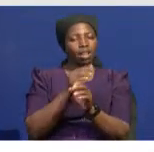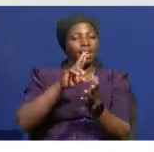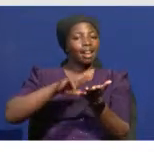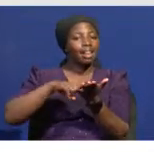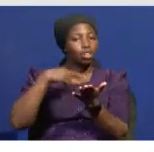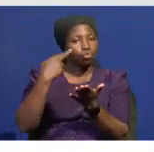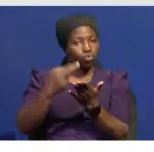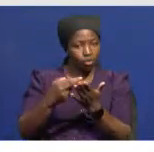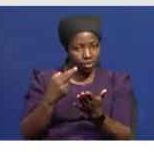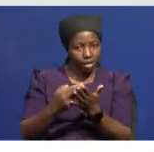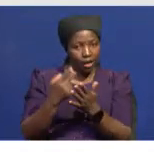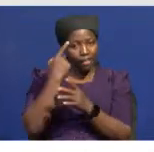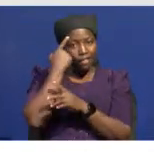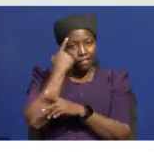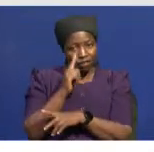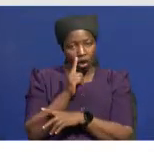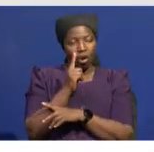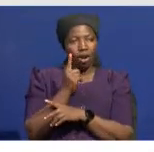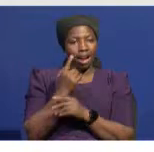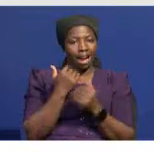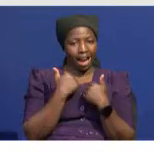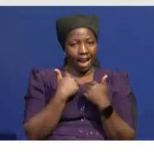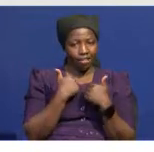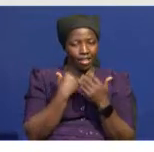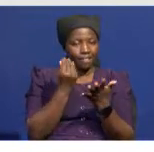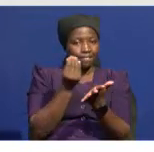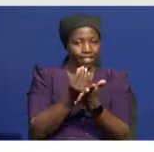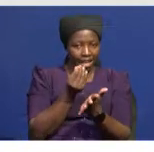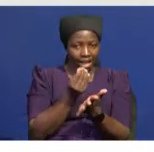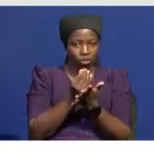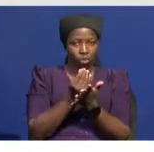resources for concessional financing